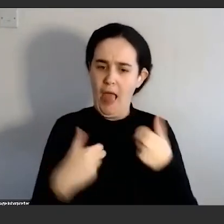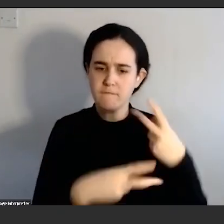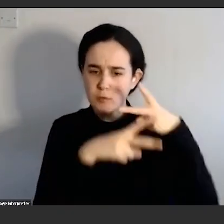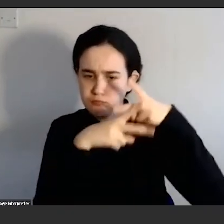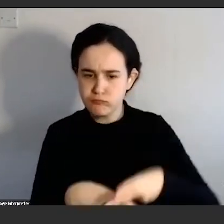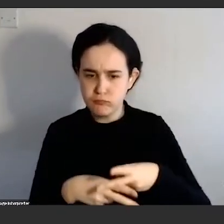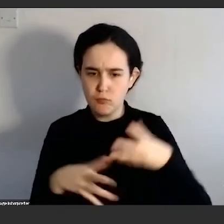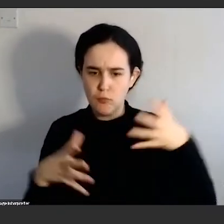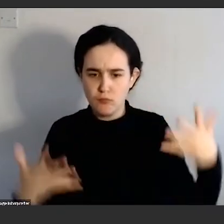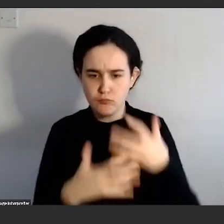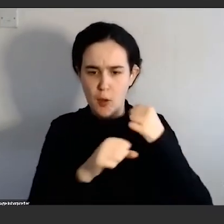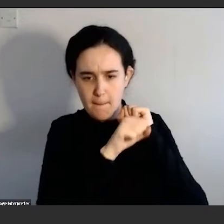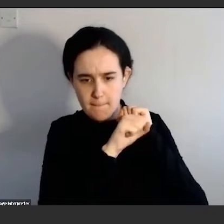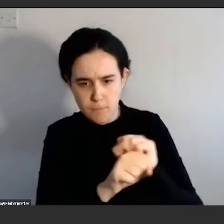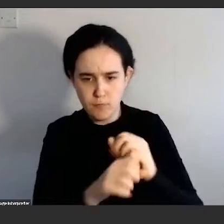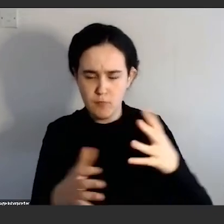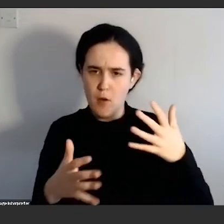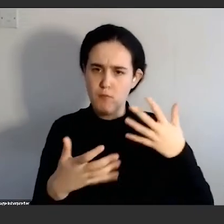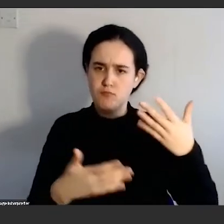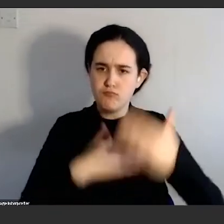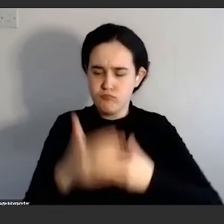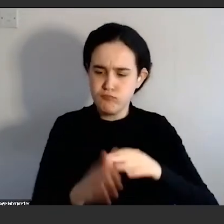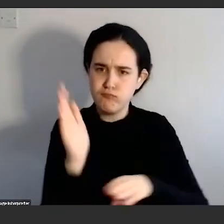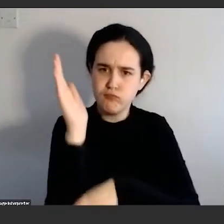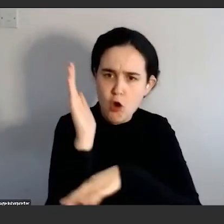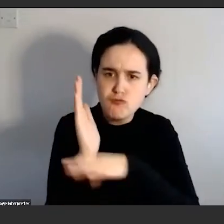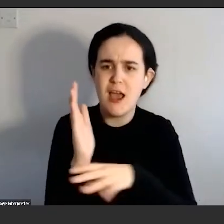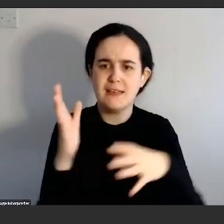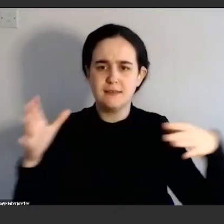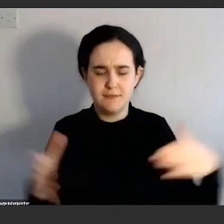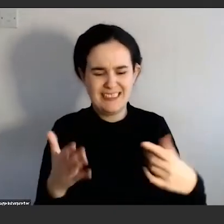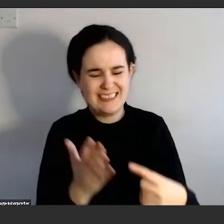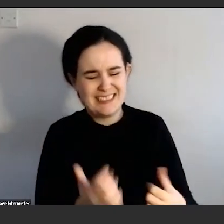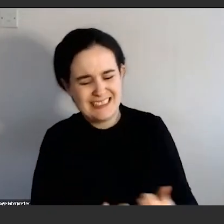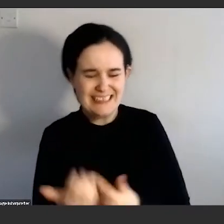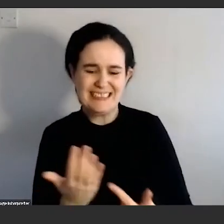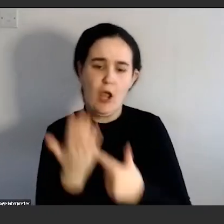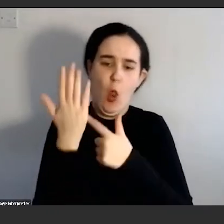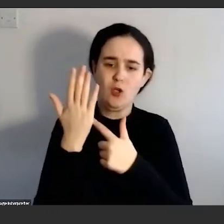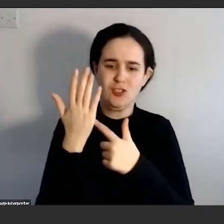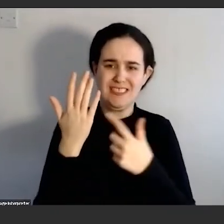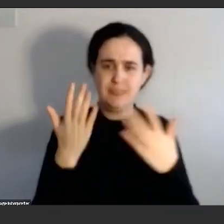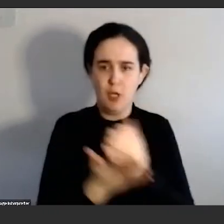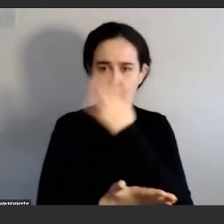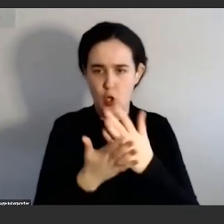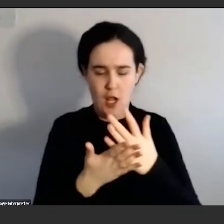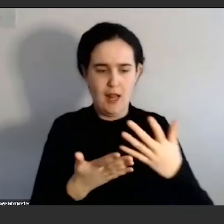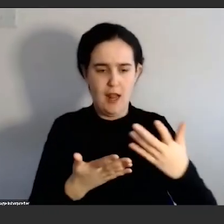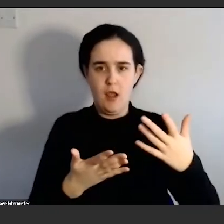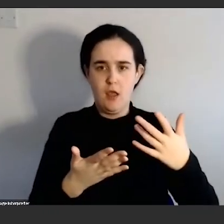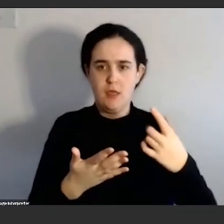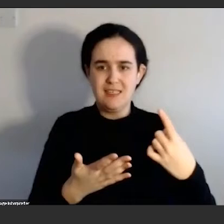to diagnostic technologies, from the very simple appointment with the doctor to an